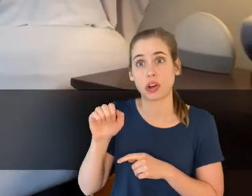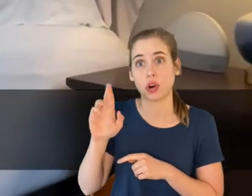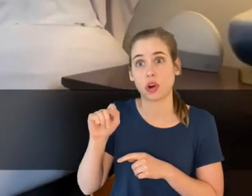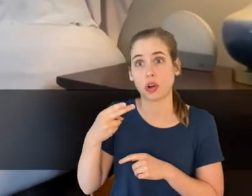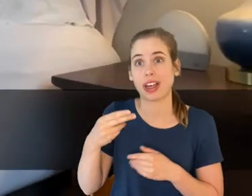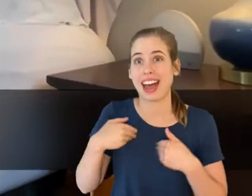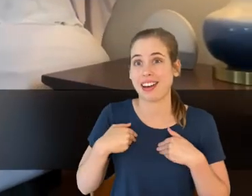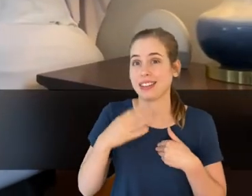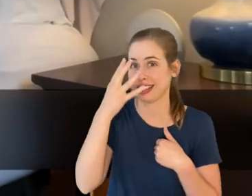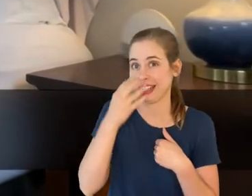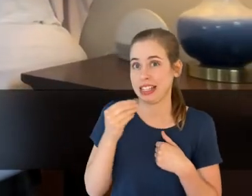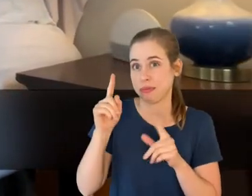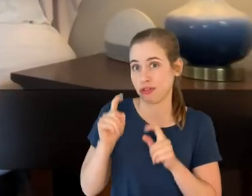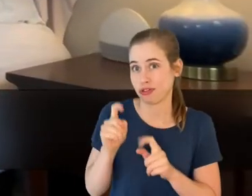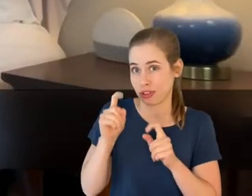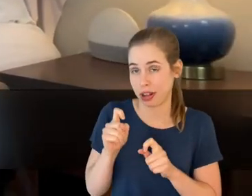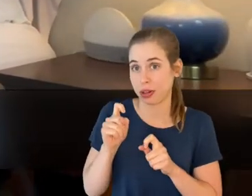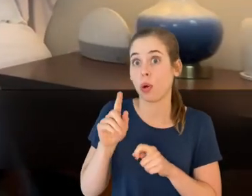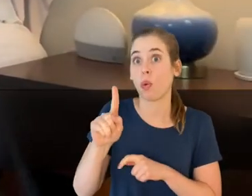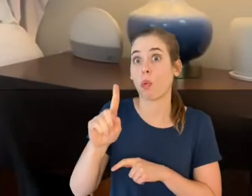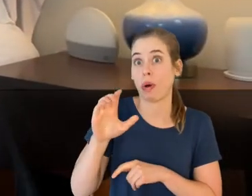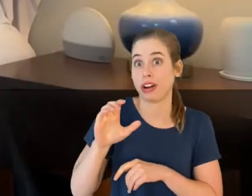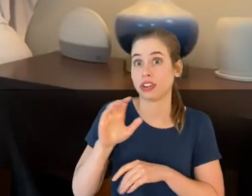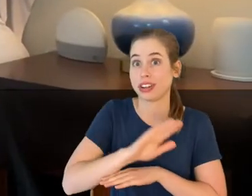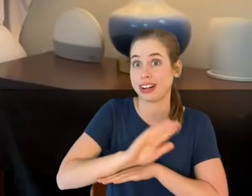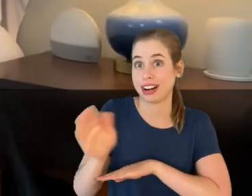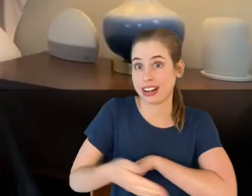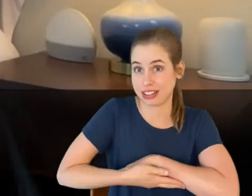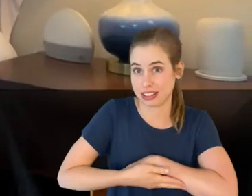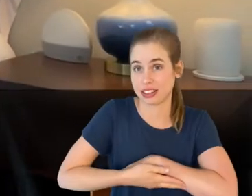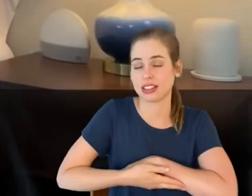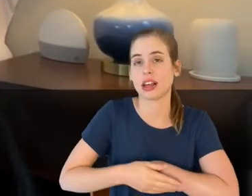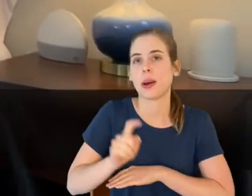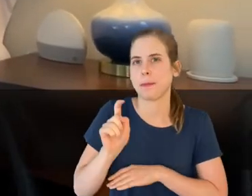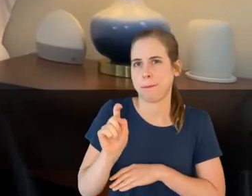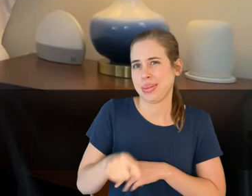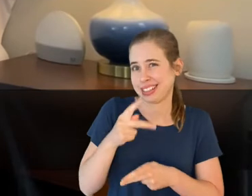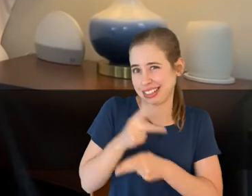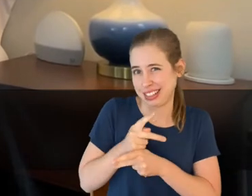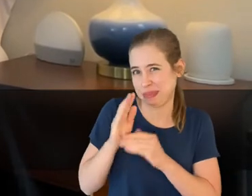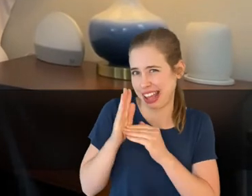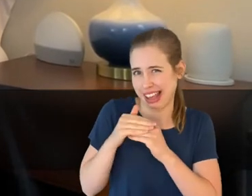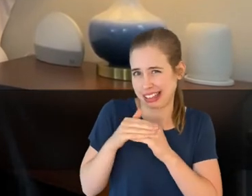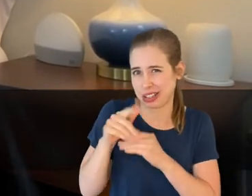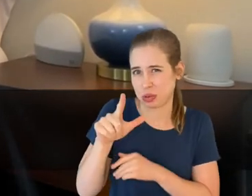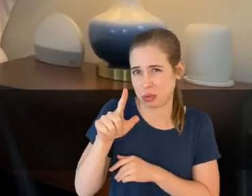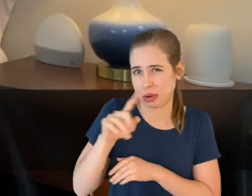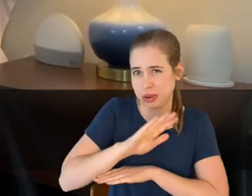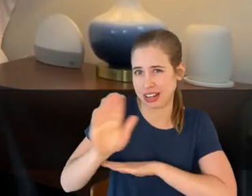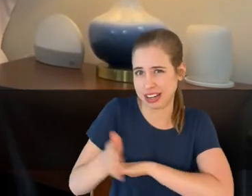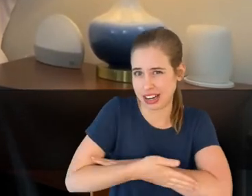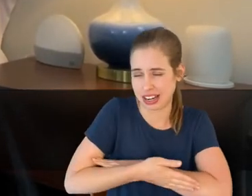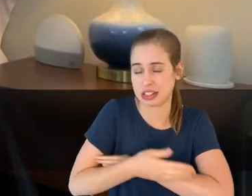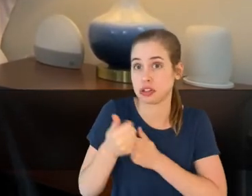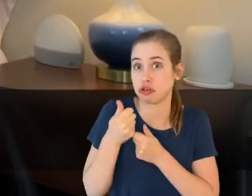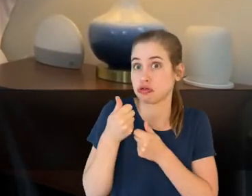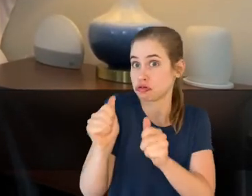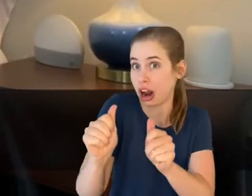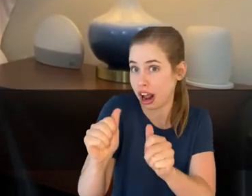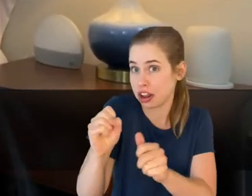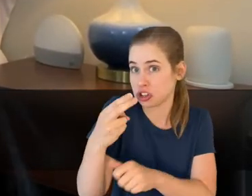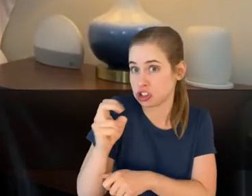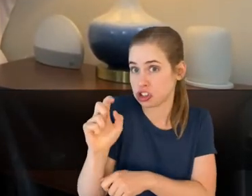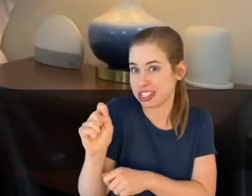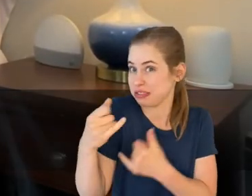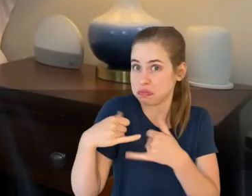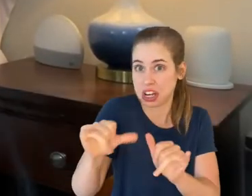nights. You have to try it, and they say that you need to at least have it for 21 nights minimum, and you can return